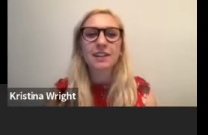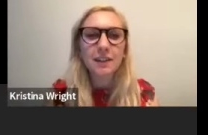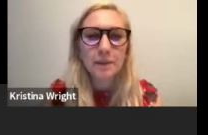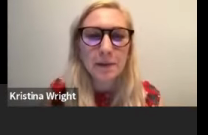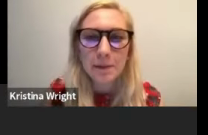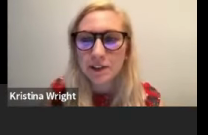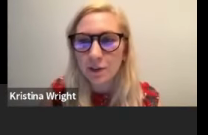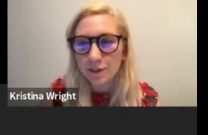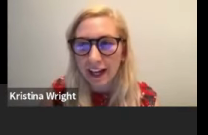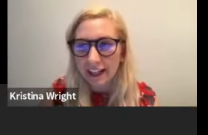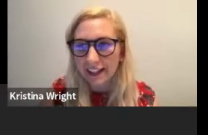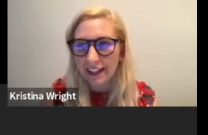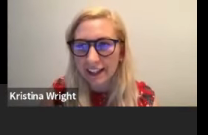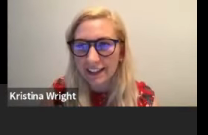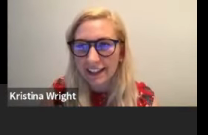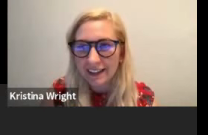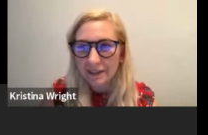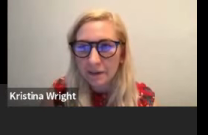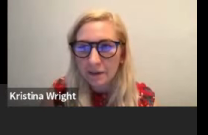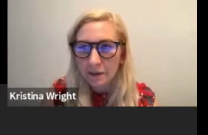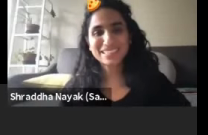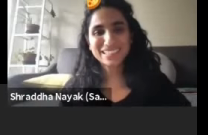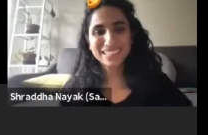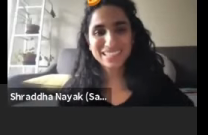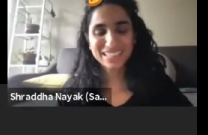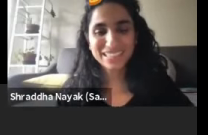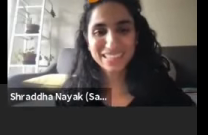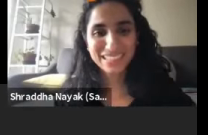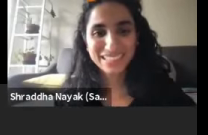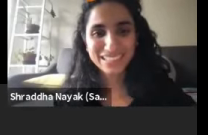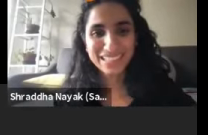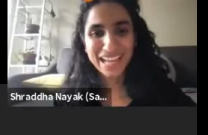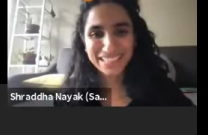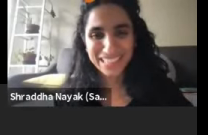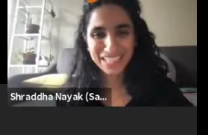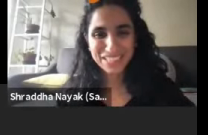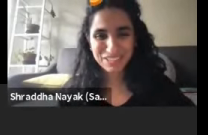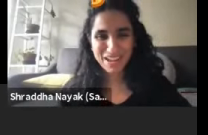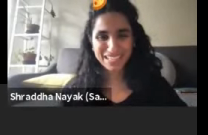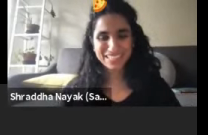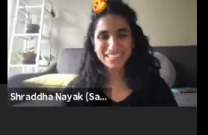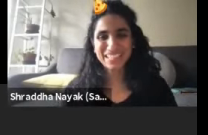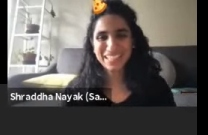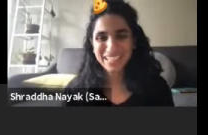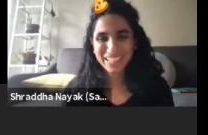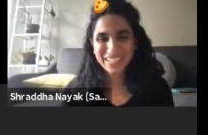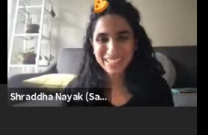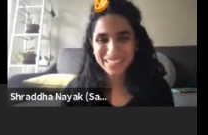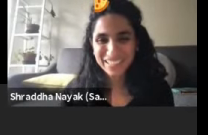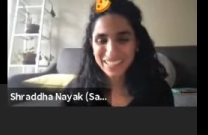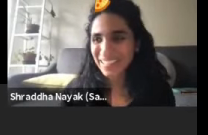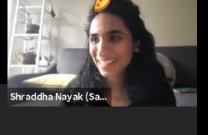Don't all the little baby birds go flying at the end? Yes. The big bird flies away? Yes, that is correct.